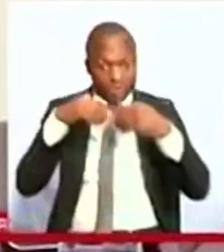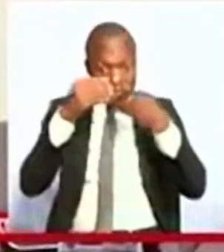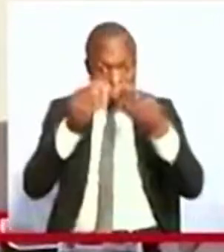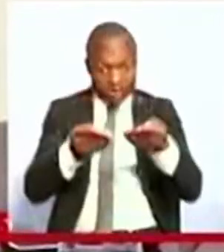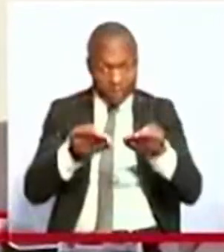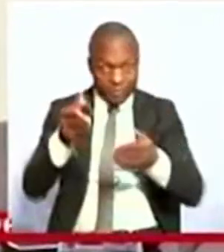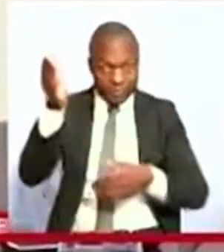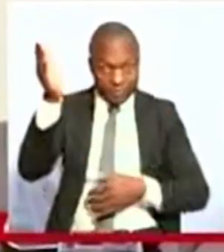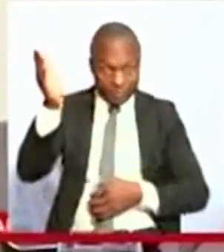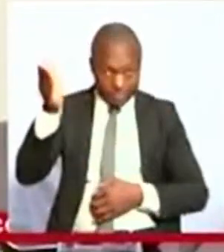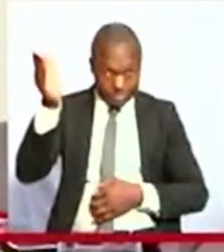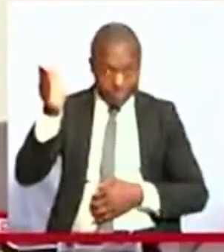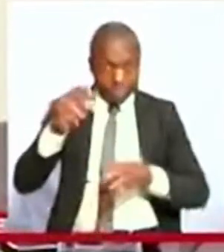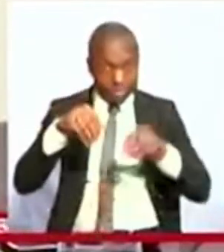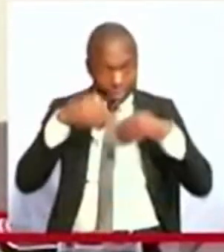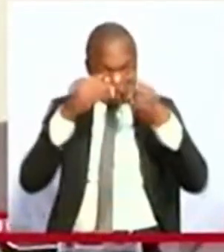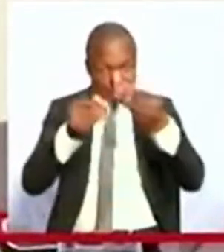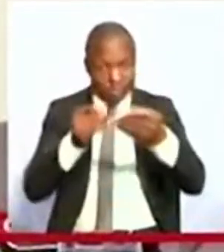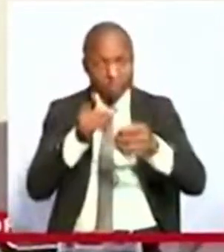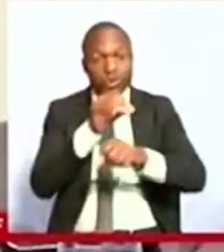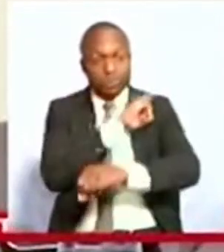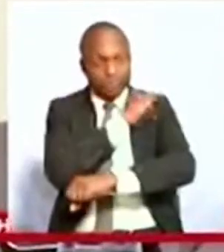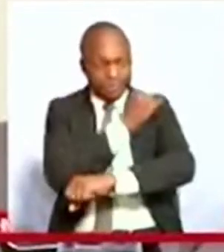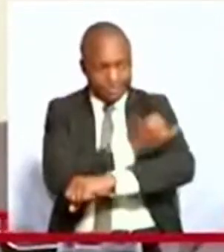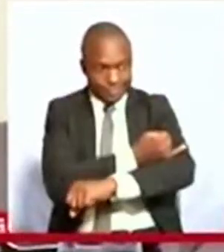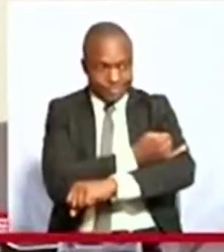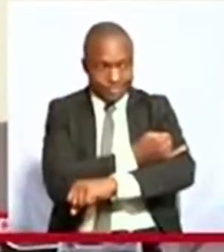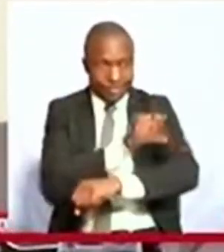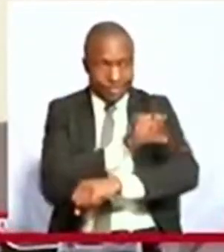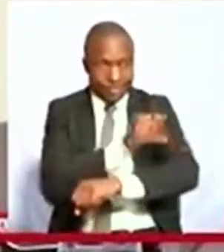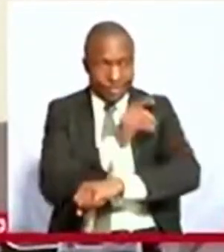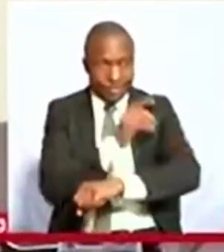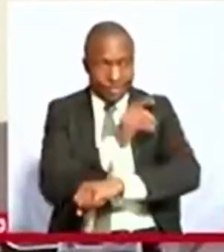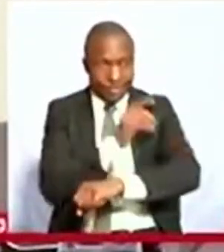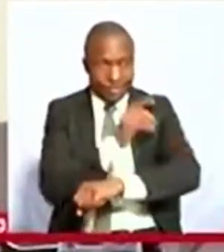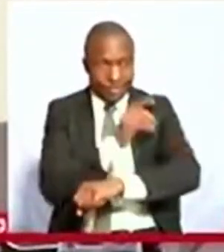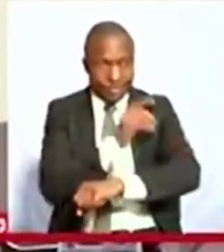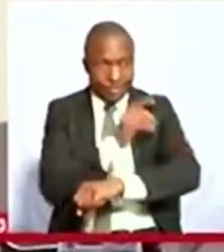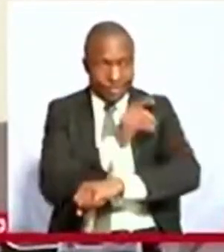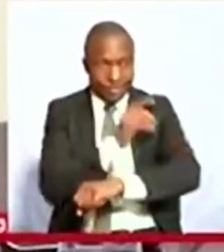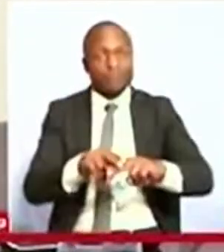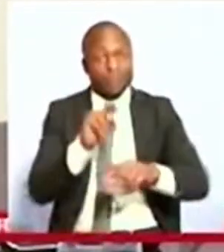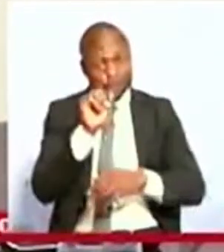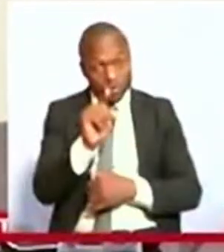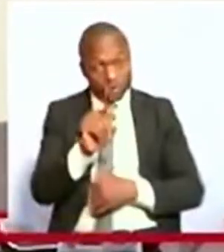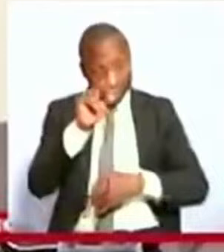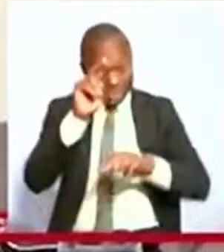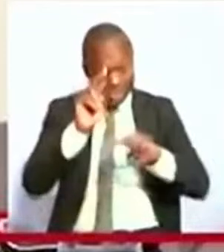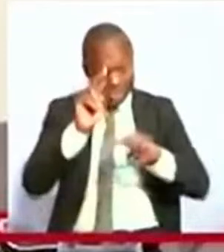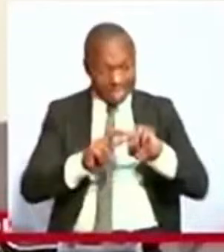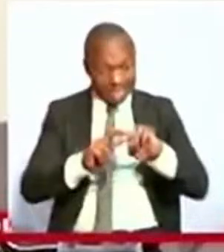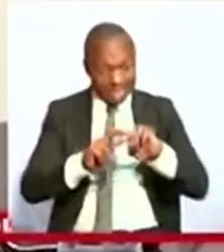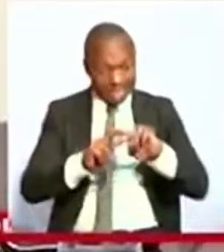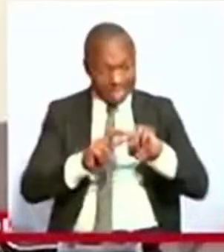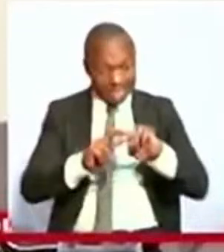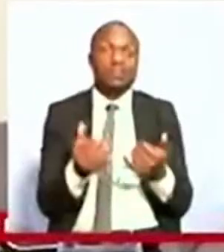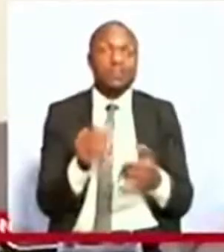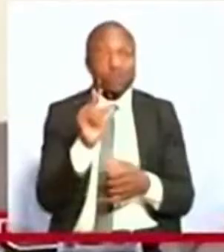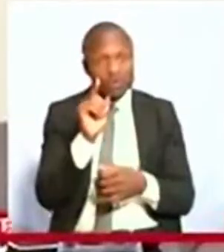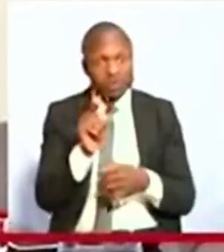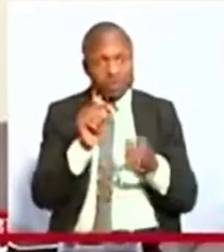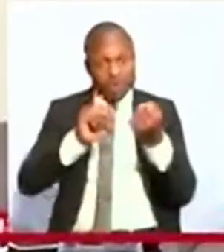presentation, I just want to confer you with immunity. You know, as you sit like we have sat now, you